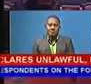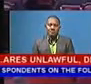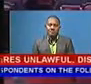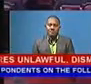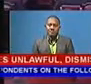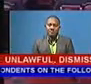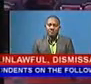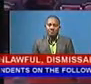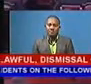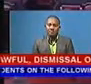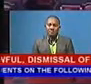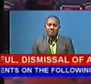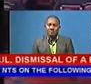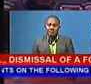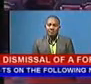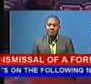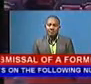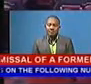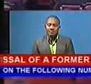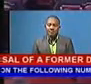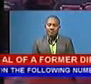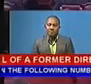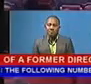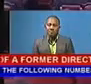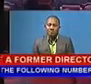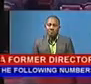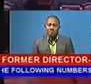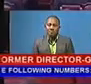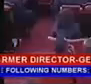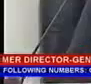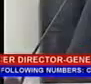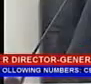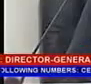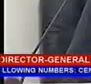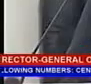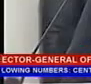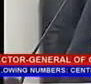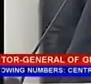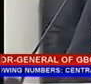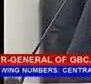Thank you.